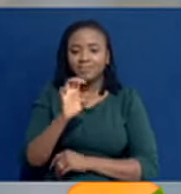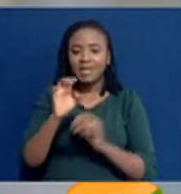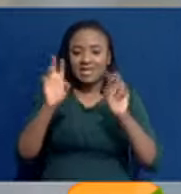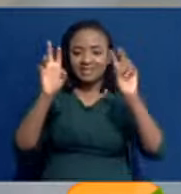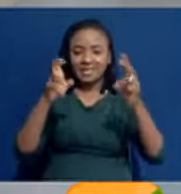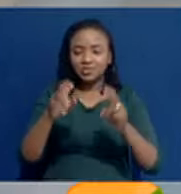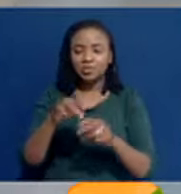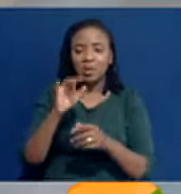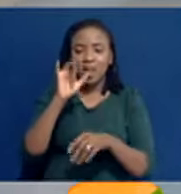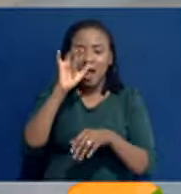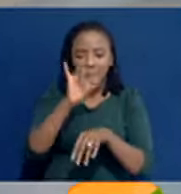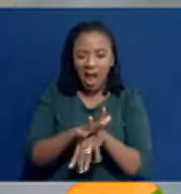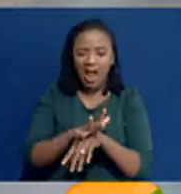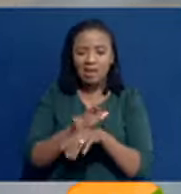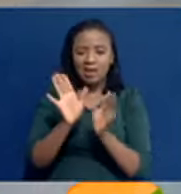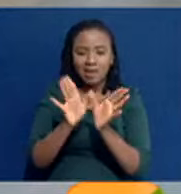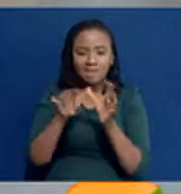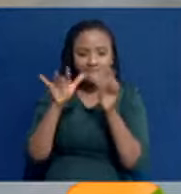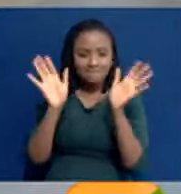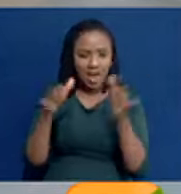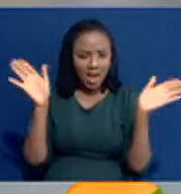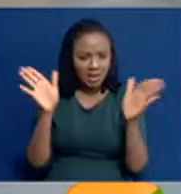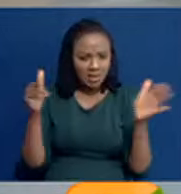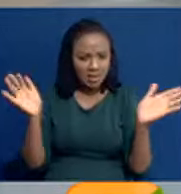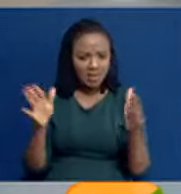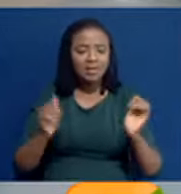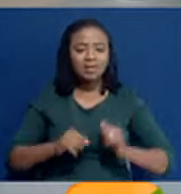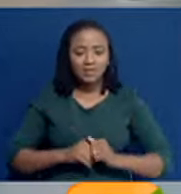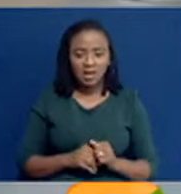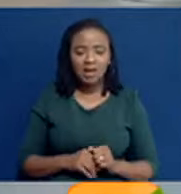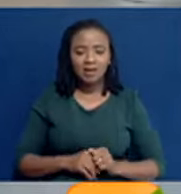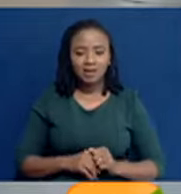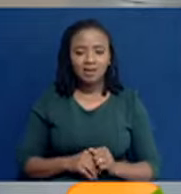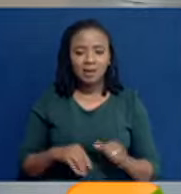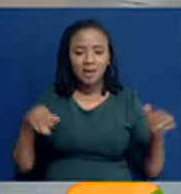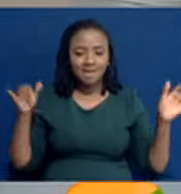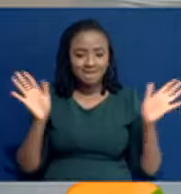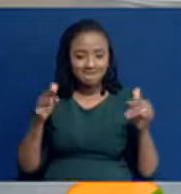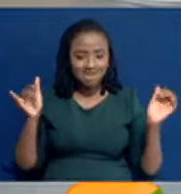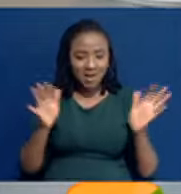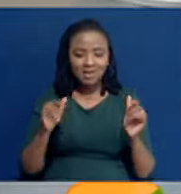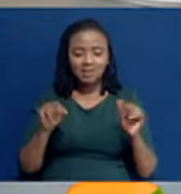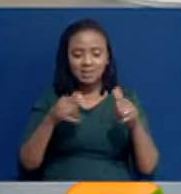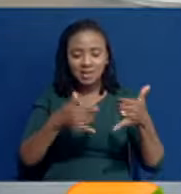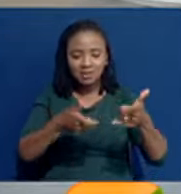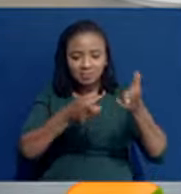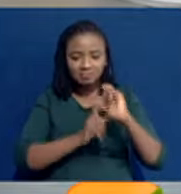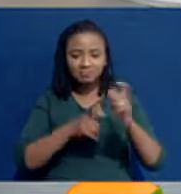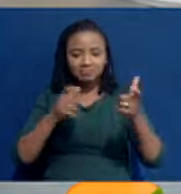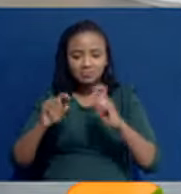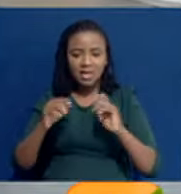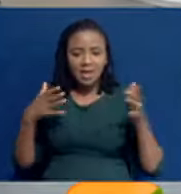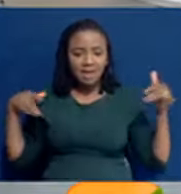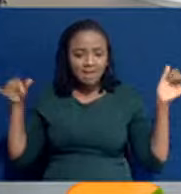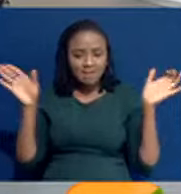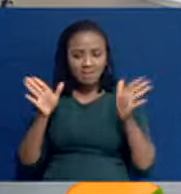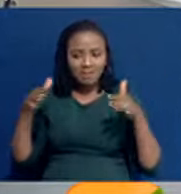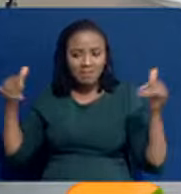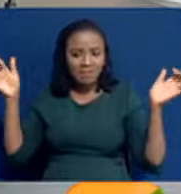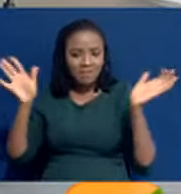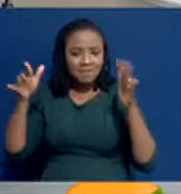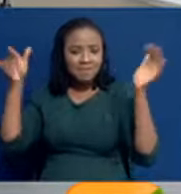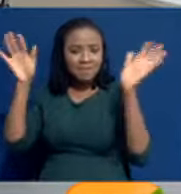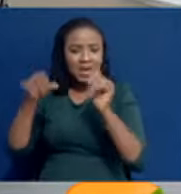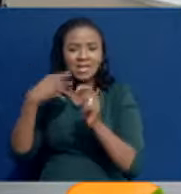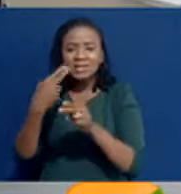you see there are quite a few things. Where was the early bird? I was either the starter or